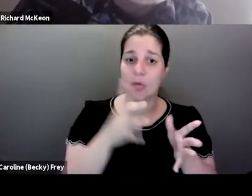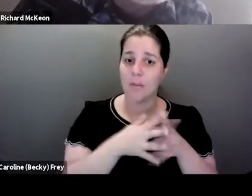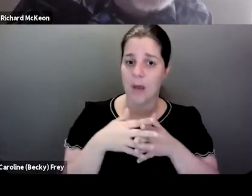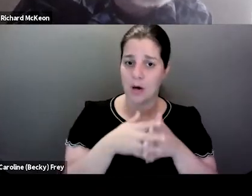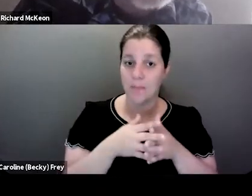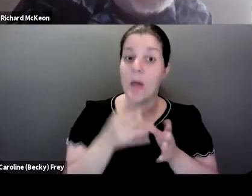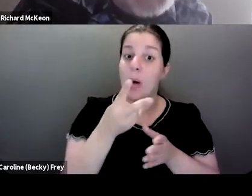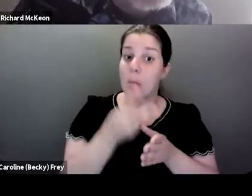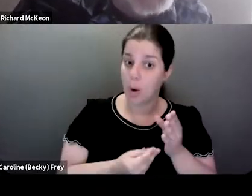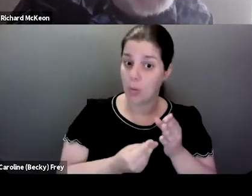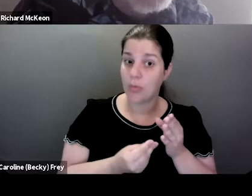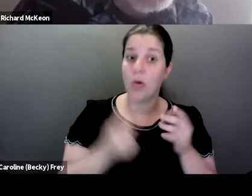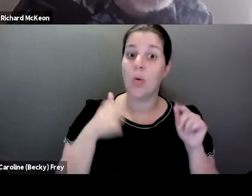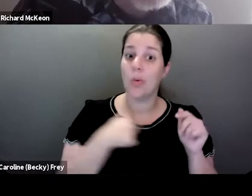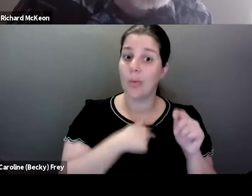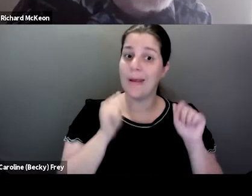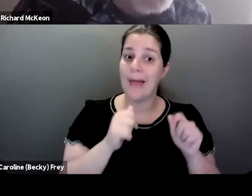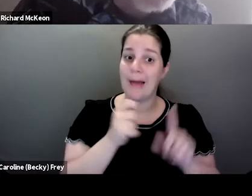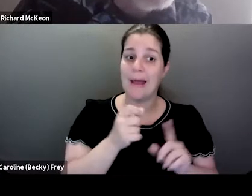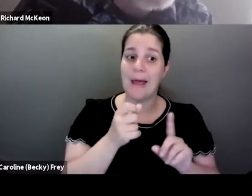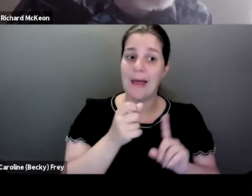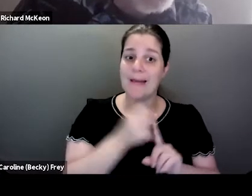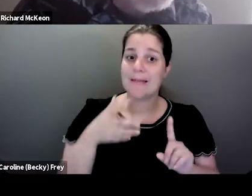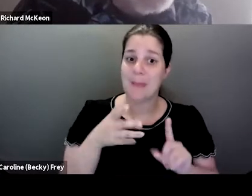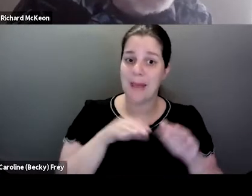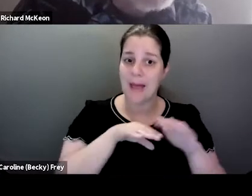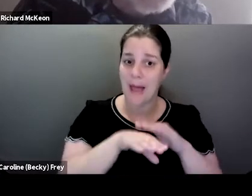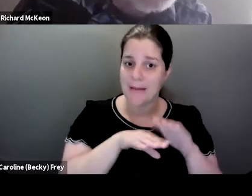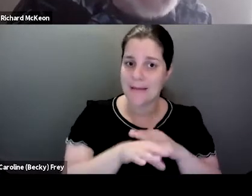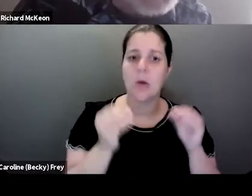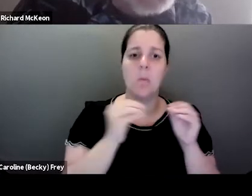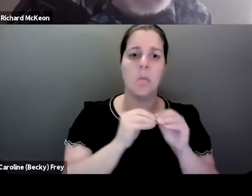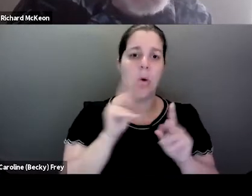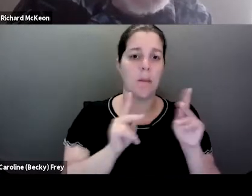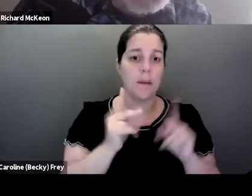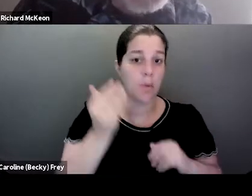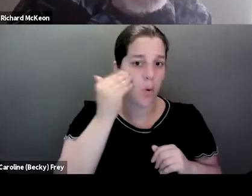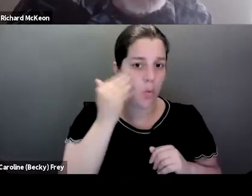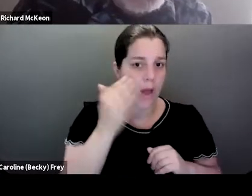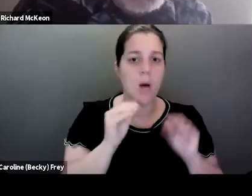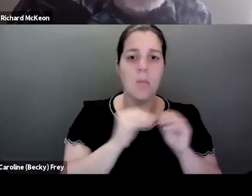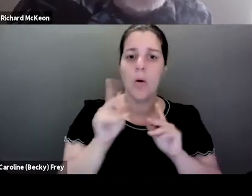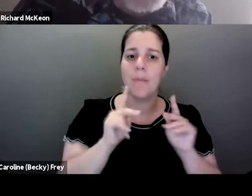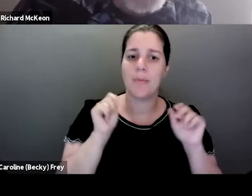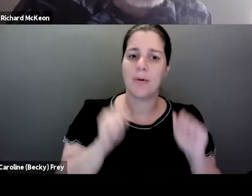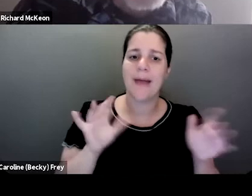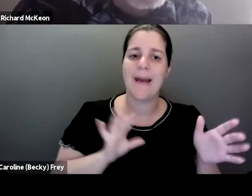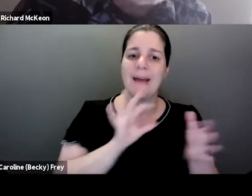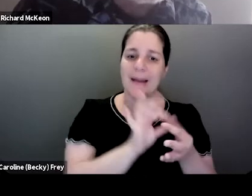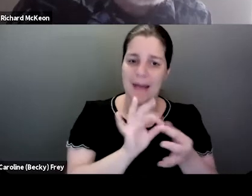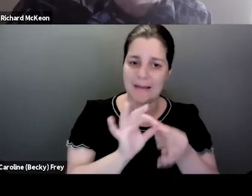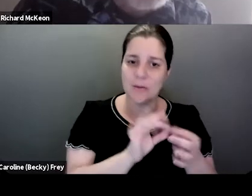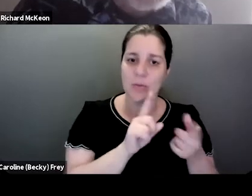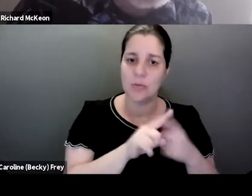by expanding access, by more people being aware of and connecting to 988, but